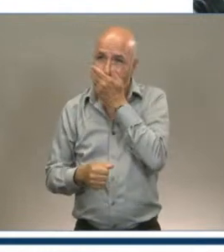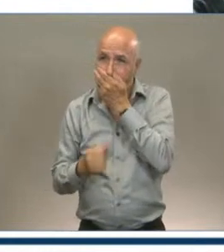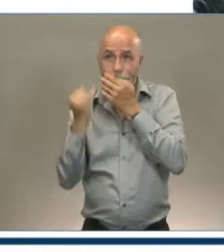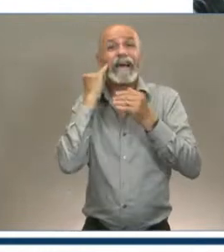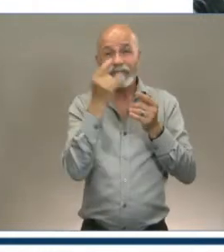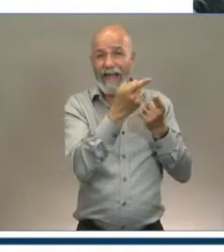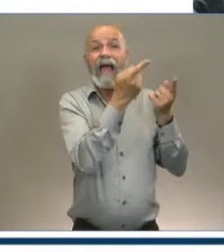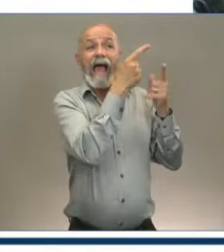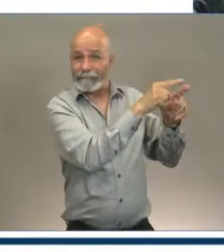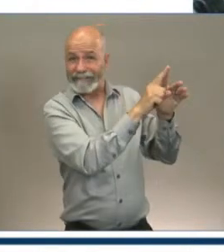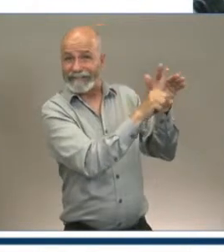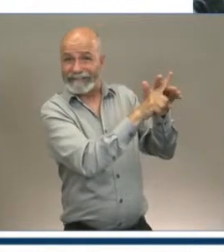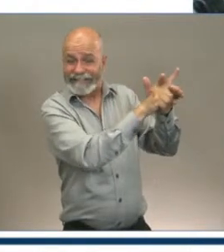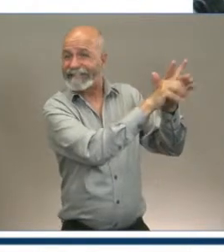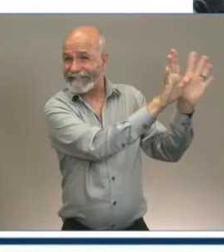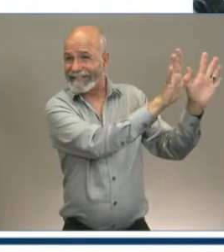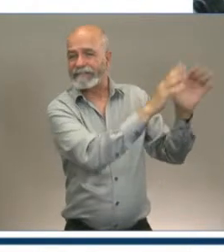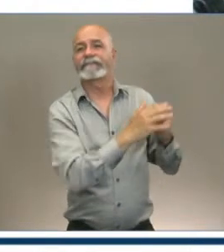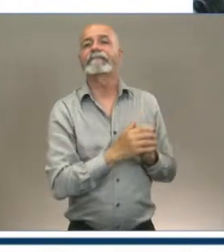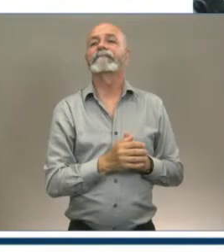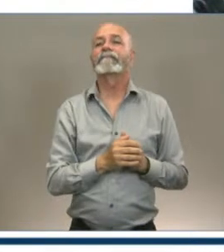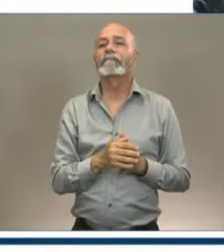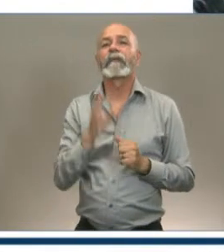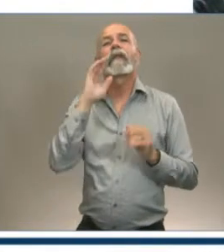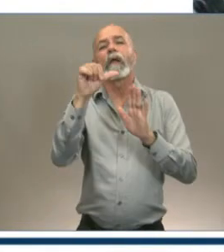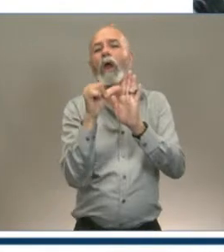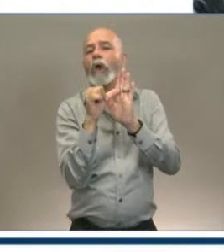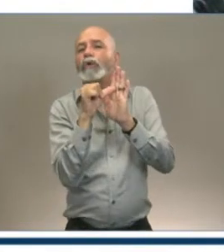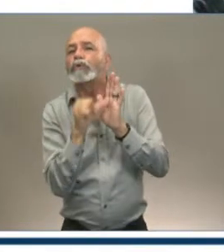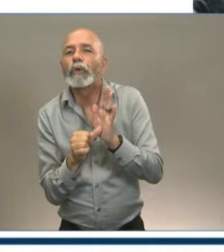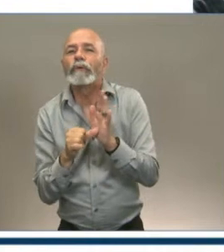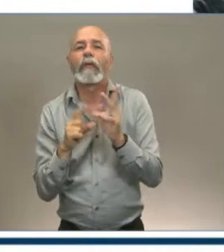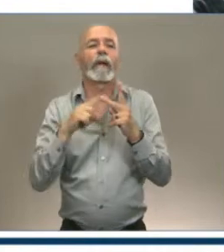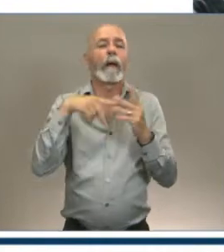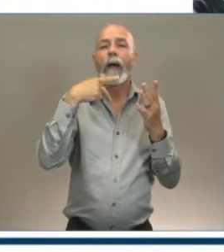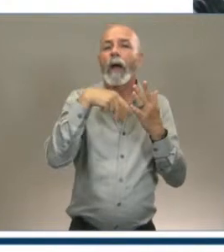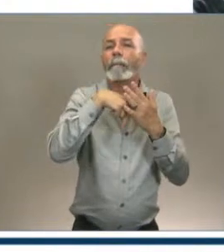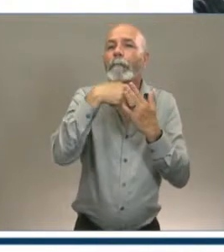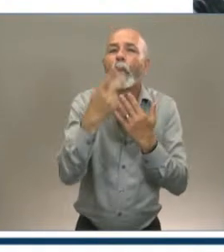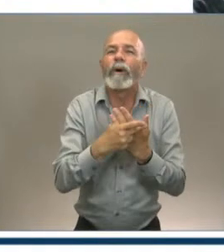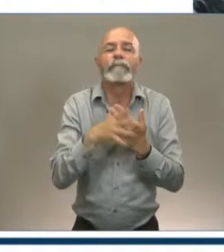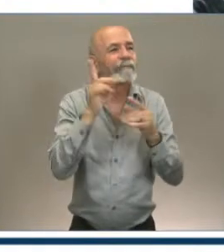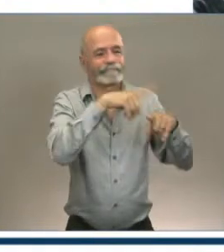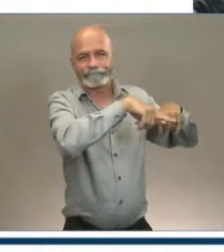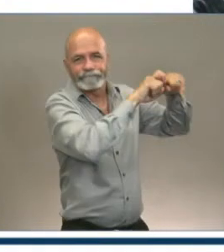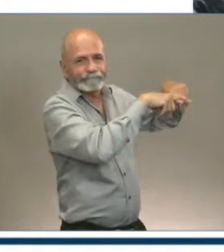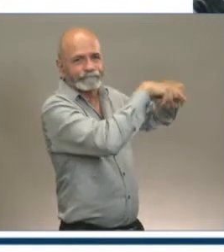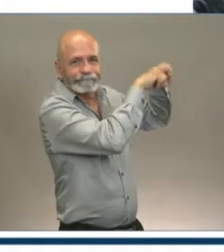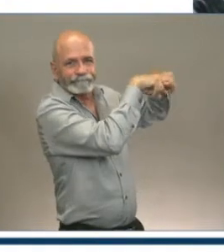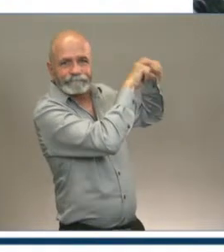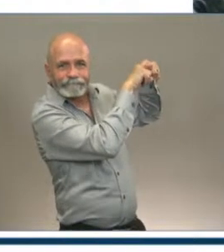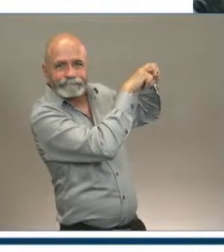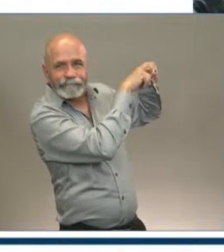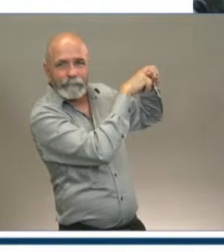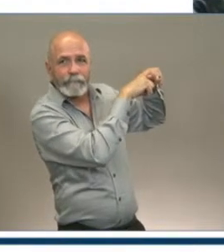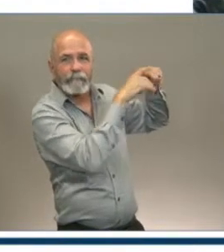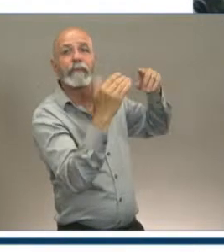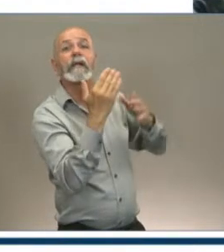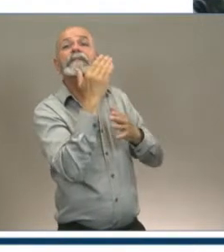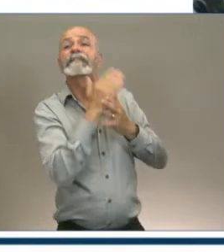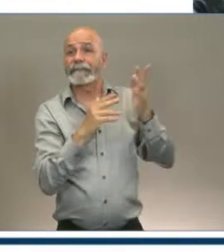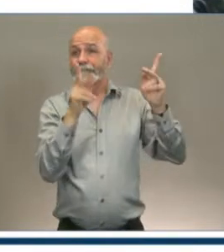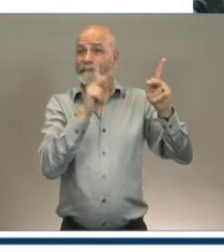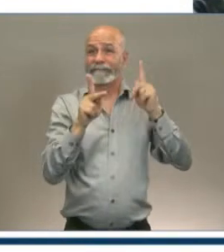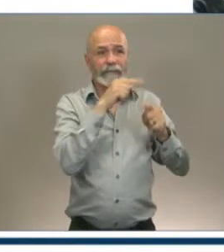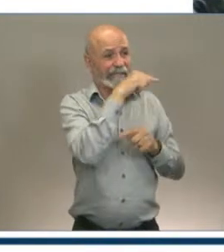heart health program, our neurosurgery program, our cancer care program. So we regret having to transfer patients out of their home region for